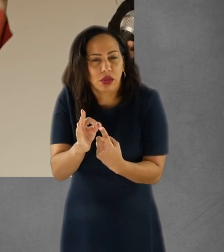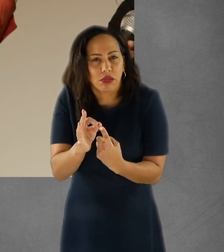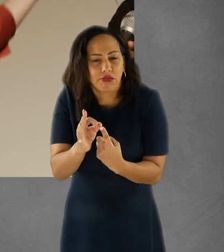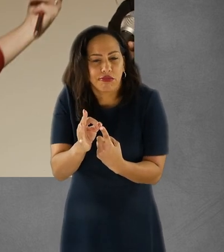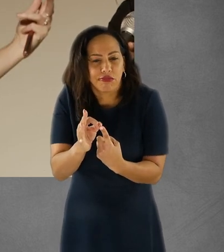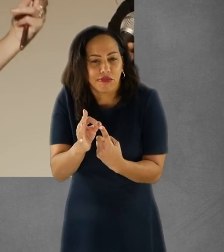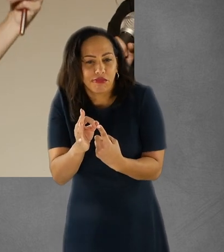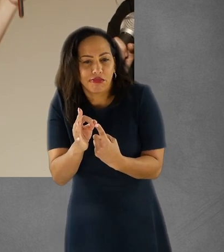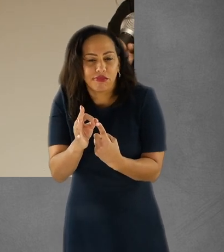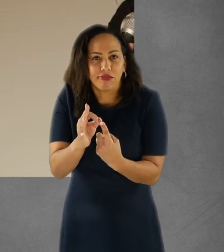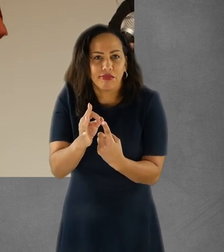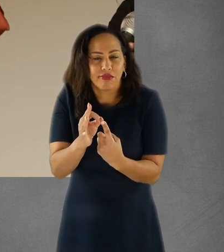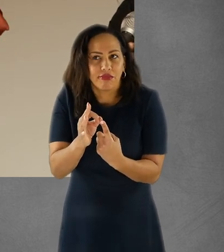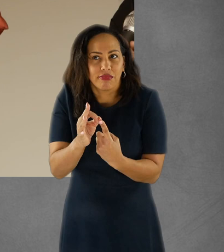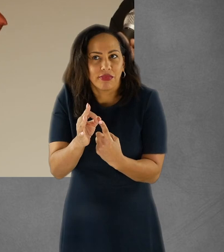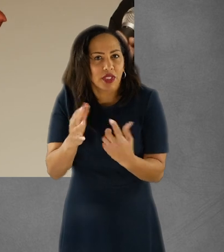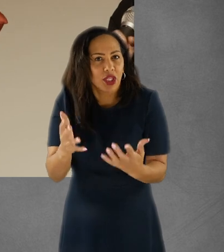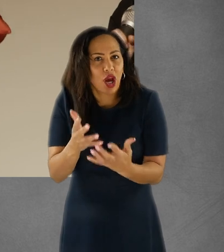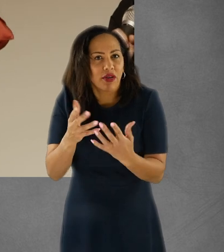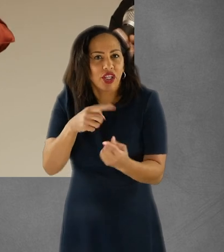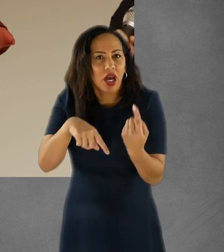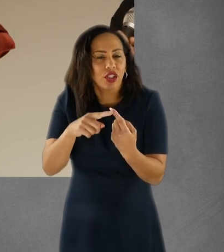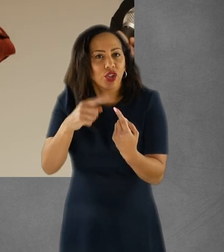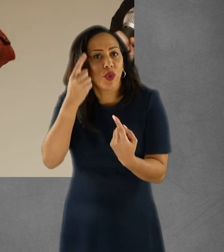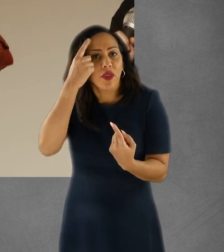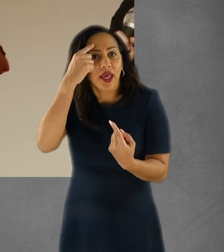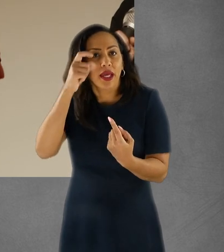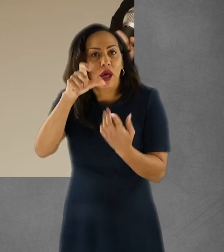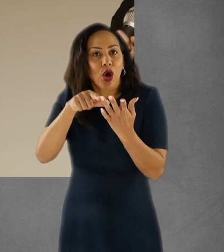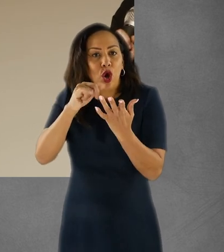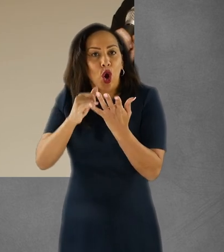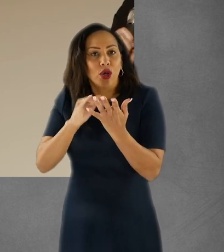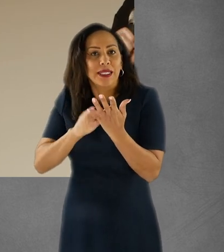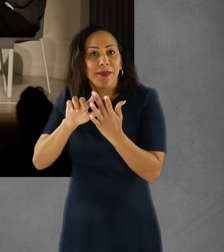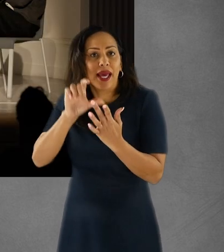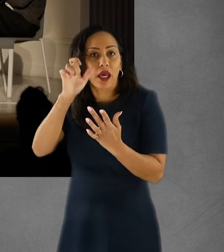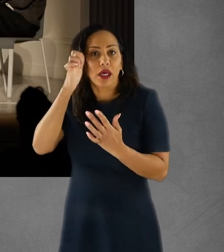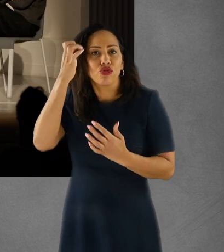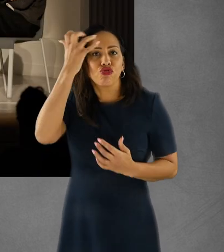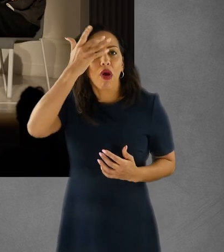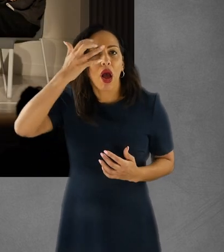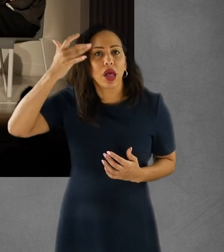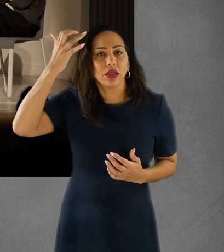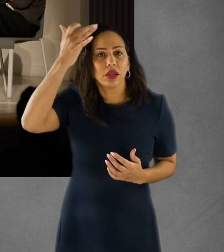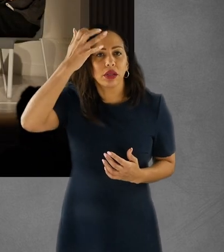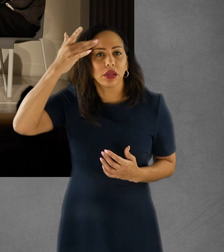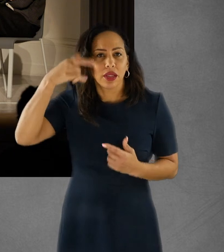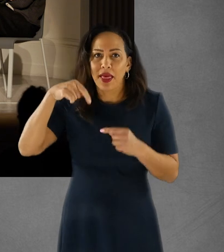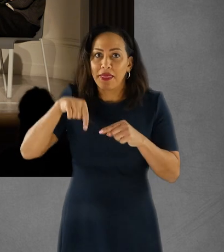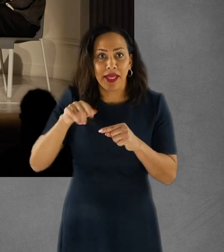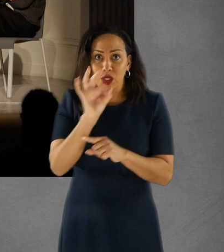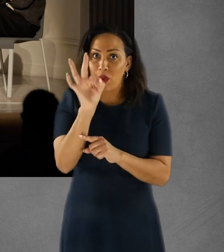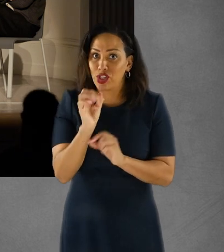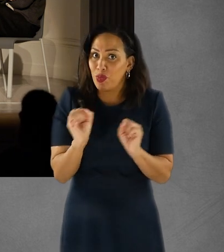or a cosmic trance. This is a question that we absolutely have not rehearsed, so you can just go, I don't know. But